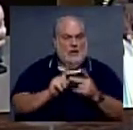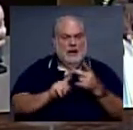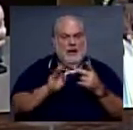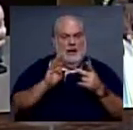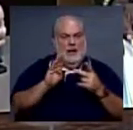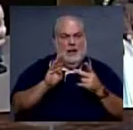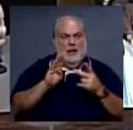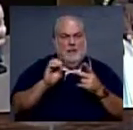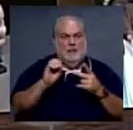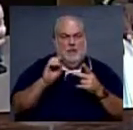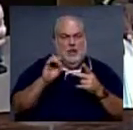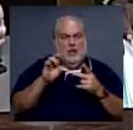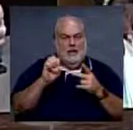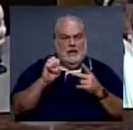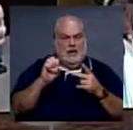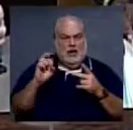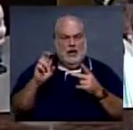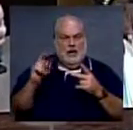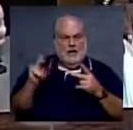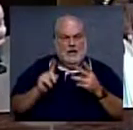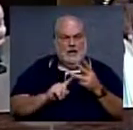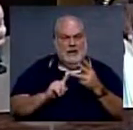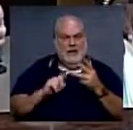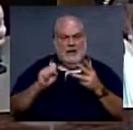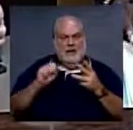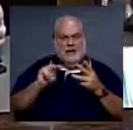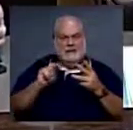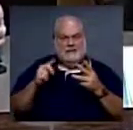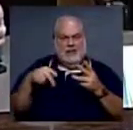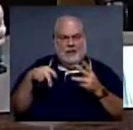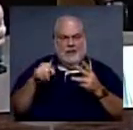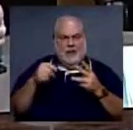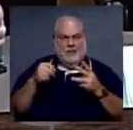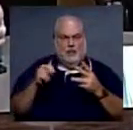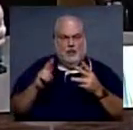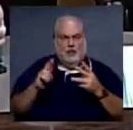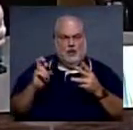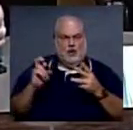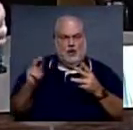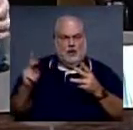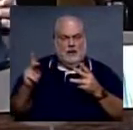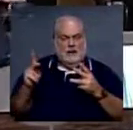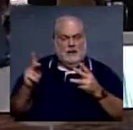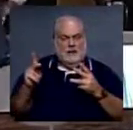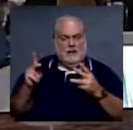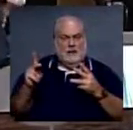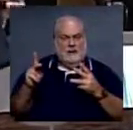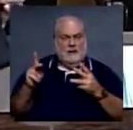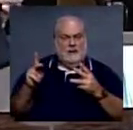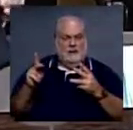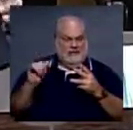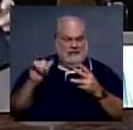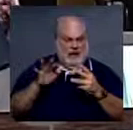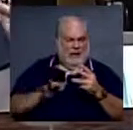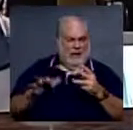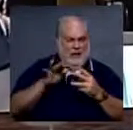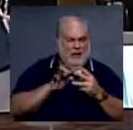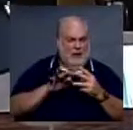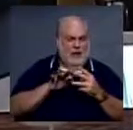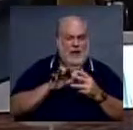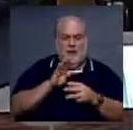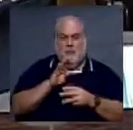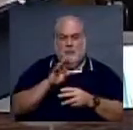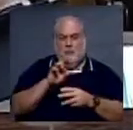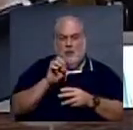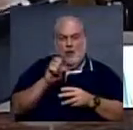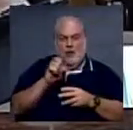and Sandpiper Creek, and to study the cut-through traffic through Brody Creek as it